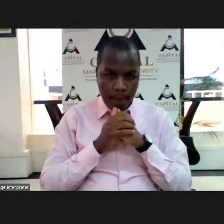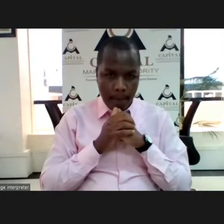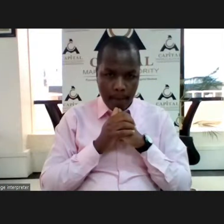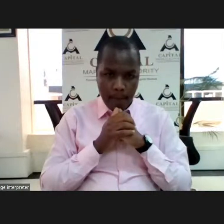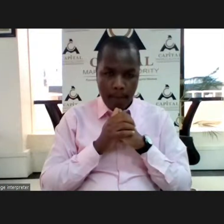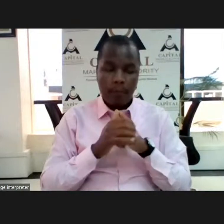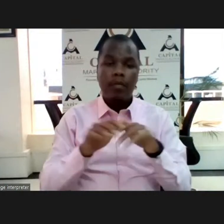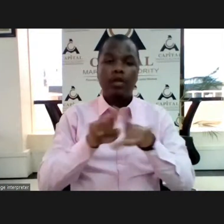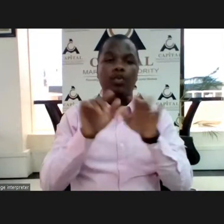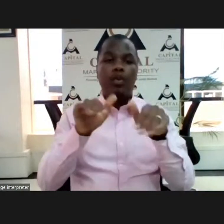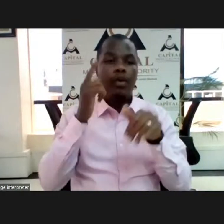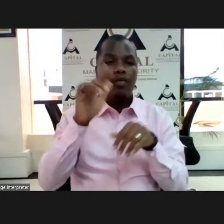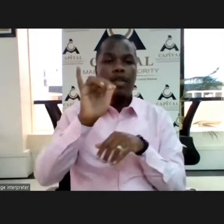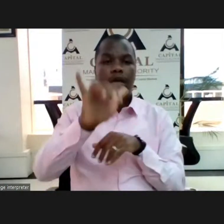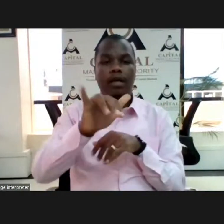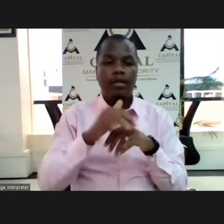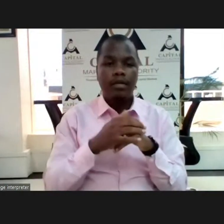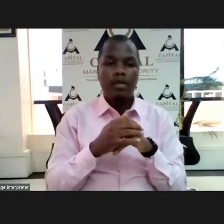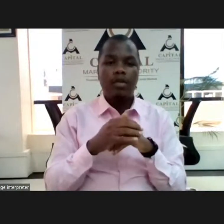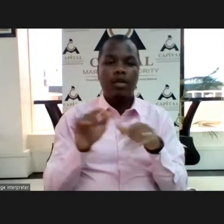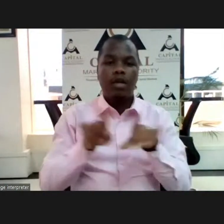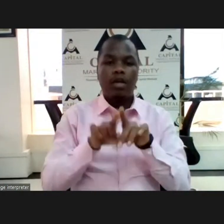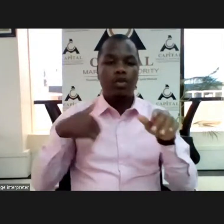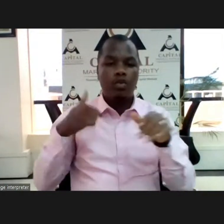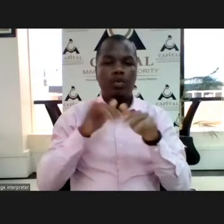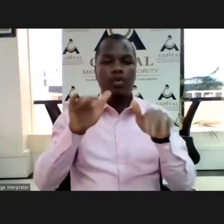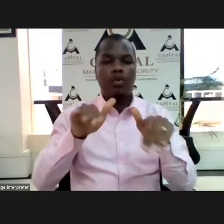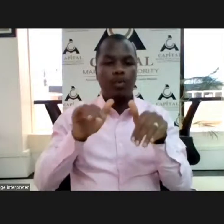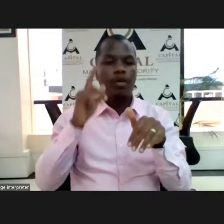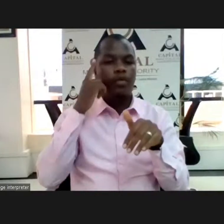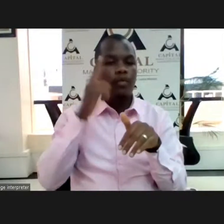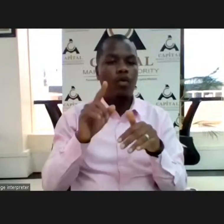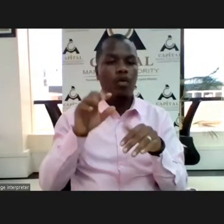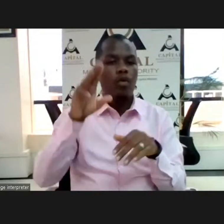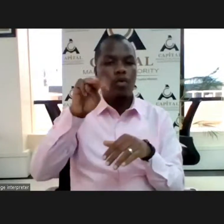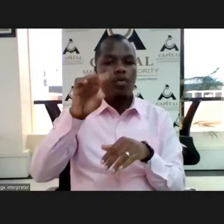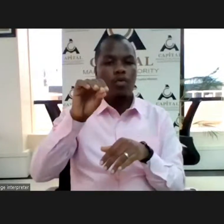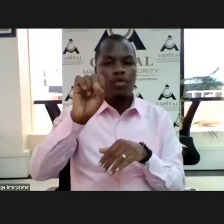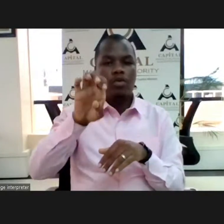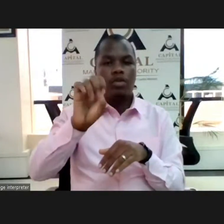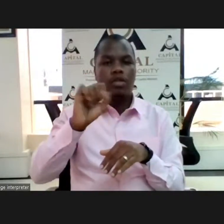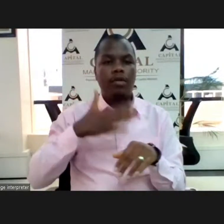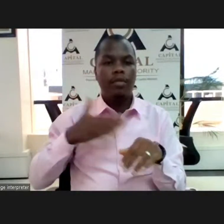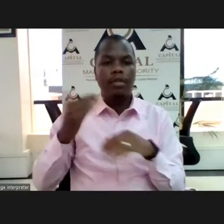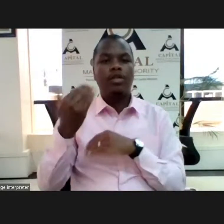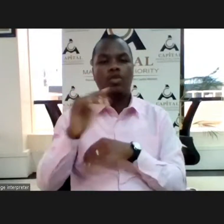So as we wait for that, wait for Moses, can you ask your question?